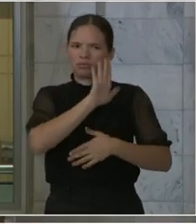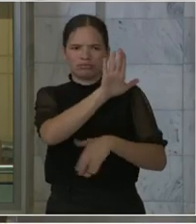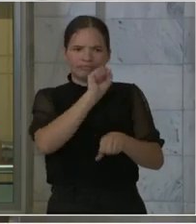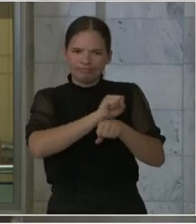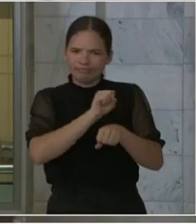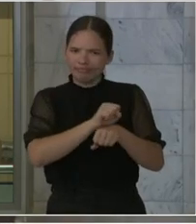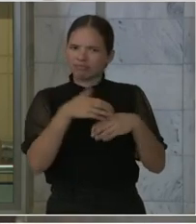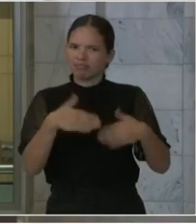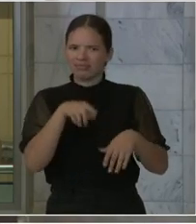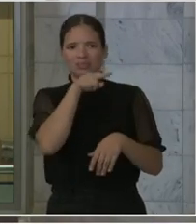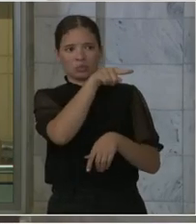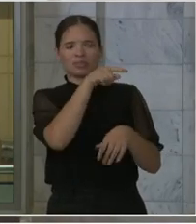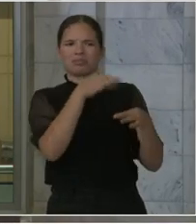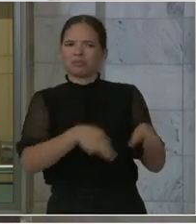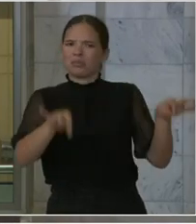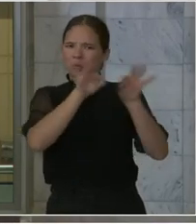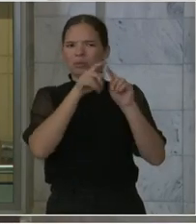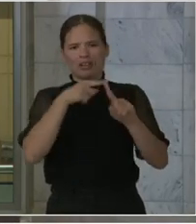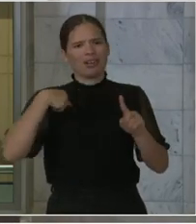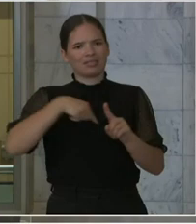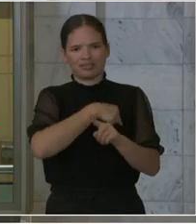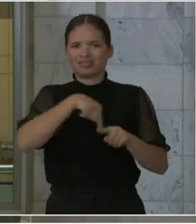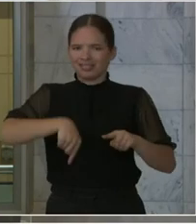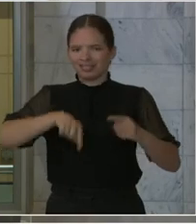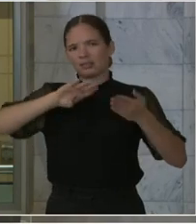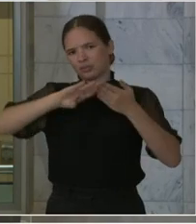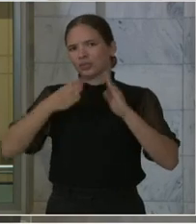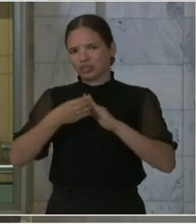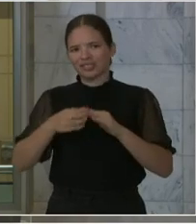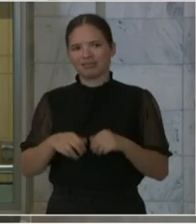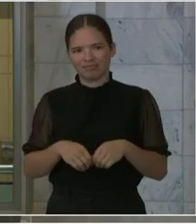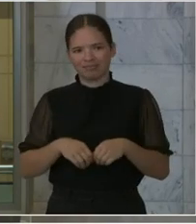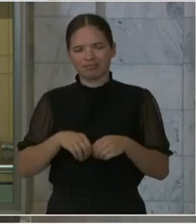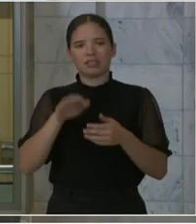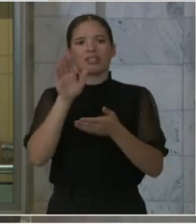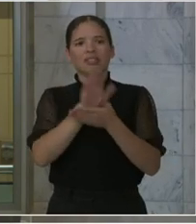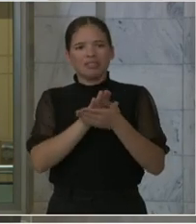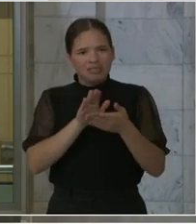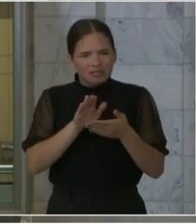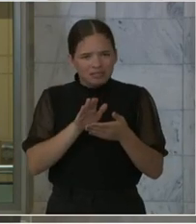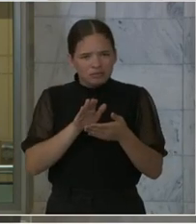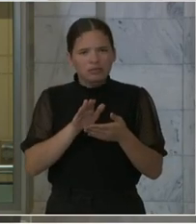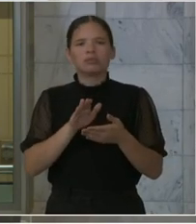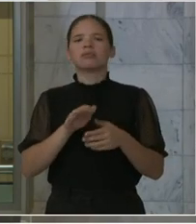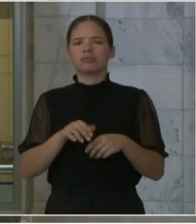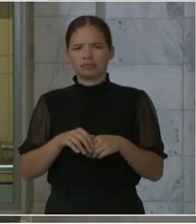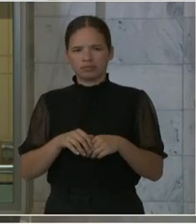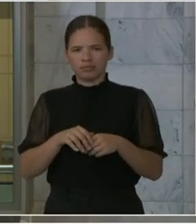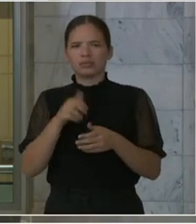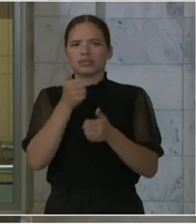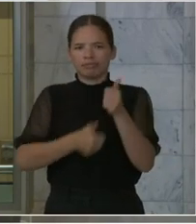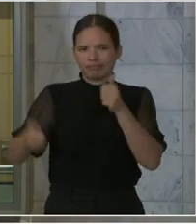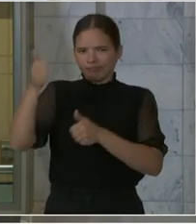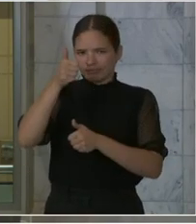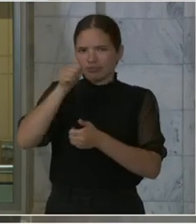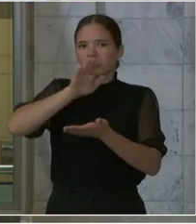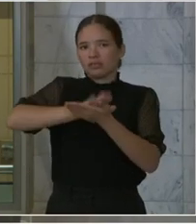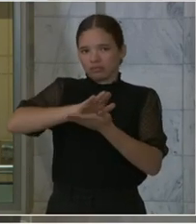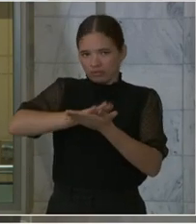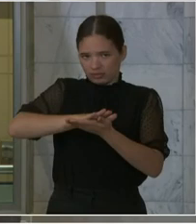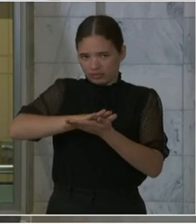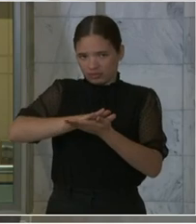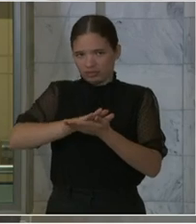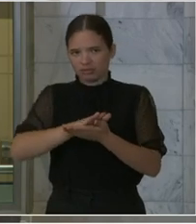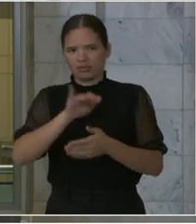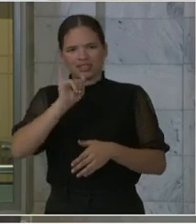city. Chancellor, we always appreciate your leadership in being sure that our children are being educated in the way that our mayor says that they should. So thank you so